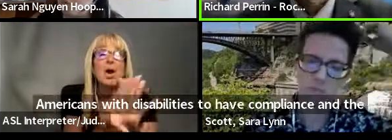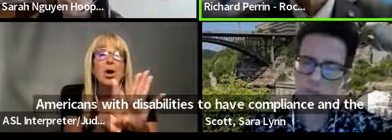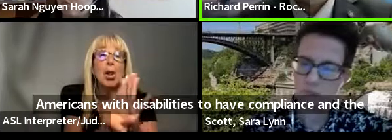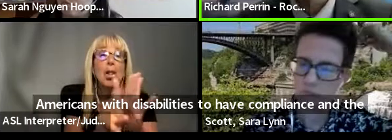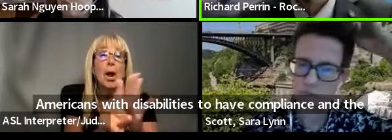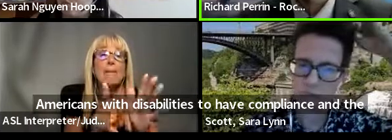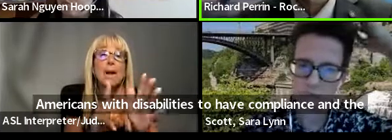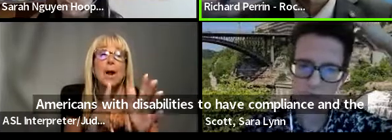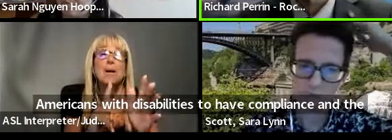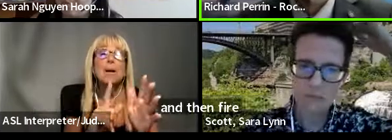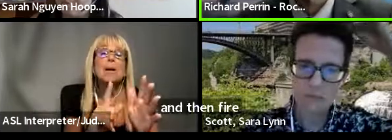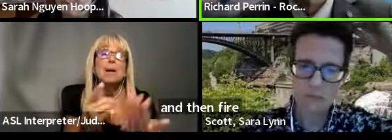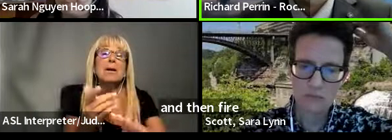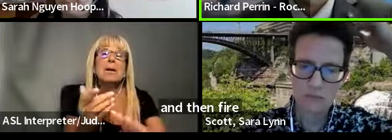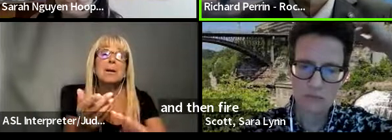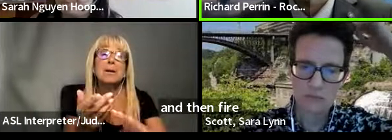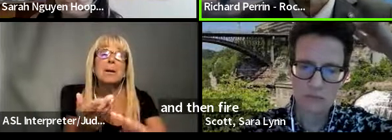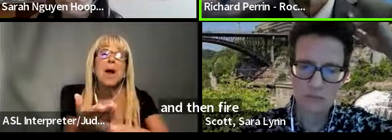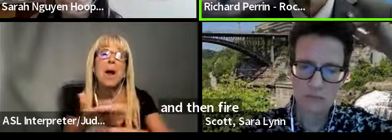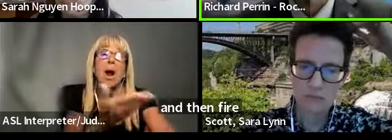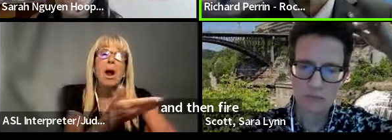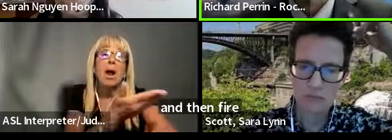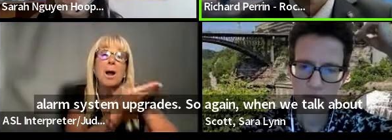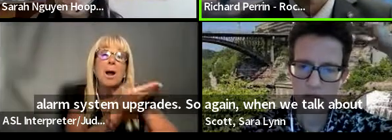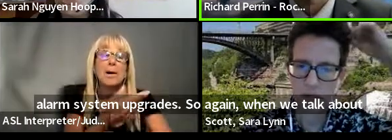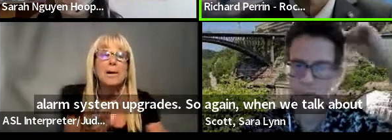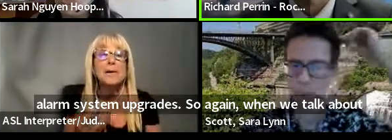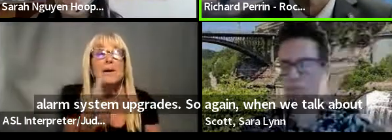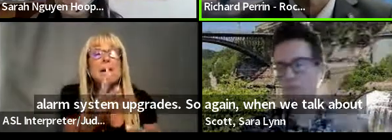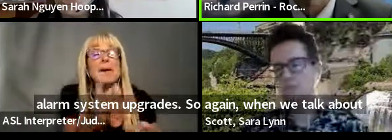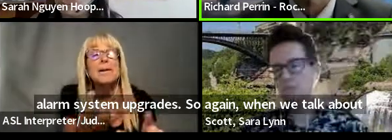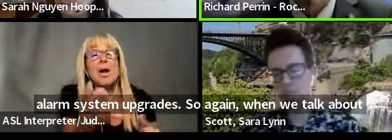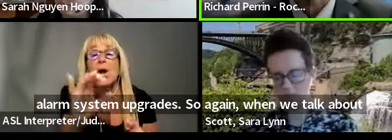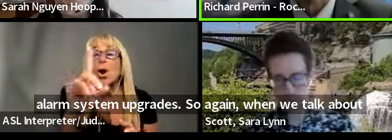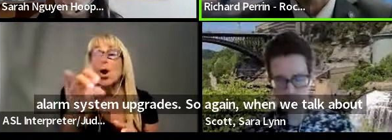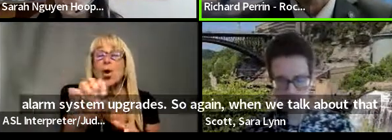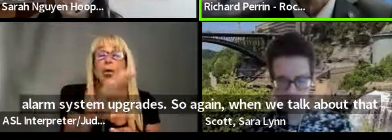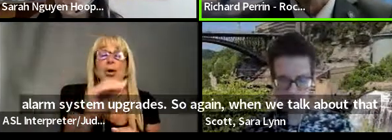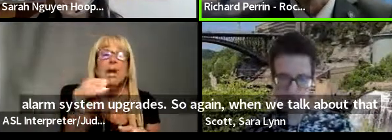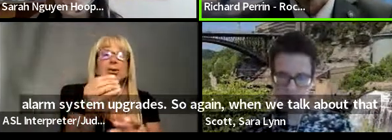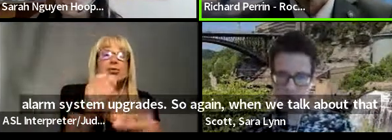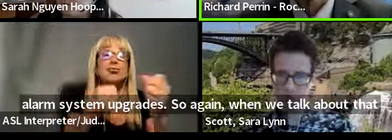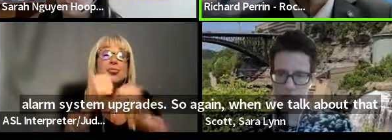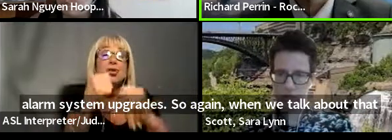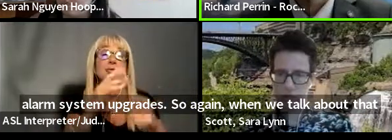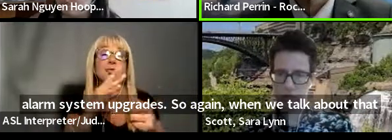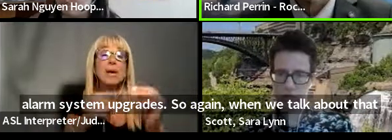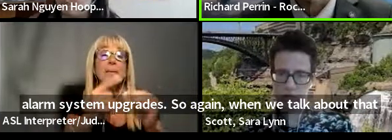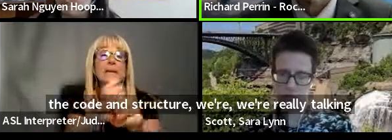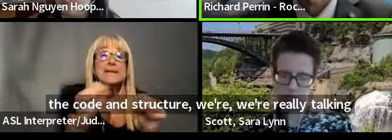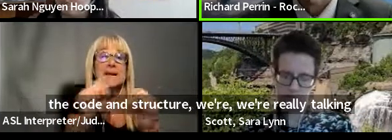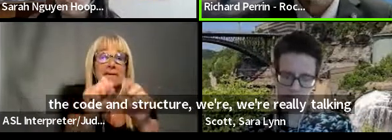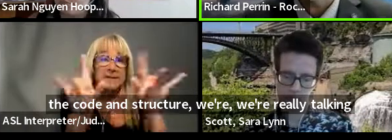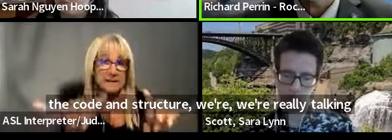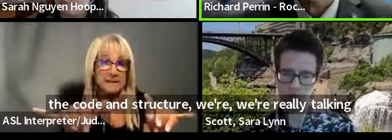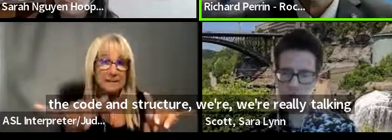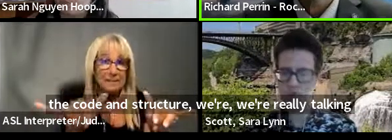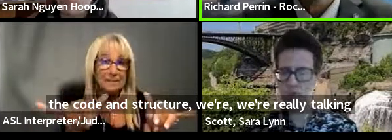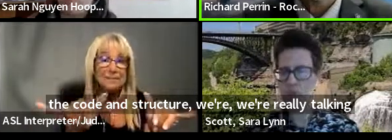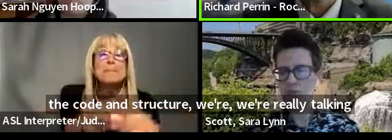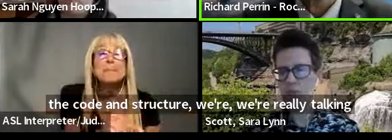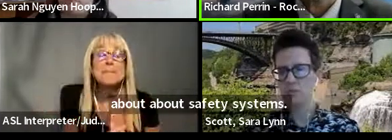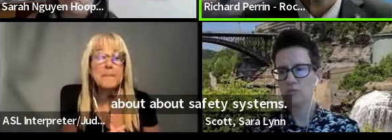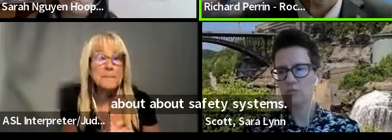again, when we talk about that, the code and structural, we're really talking about safety systems. I'm going to pause